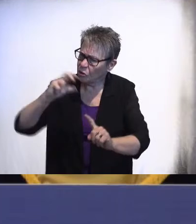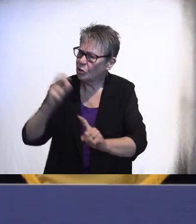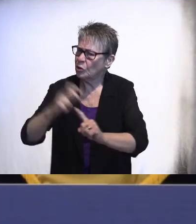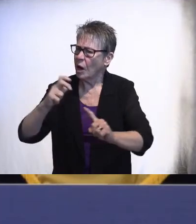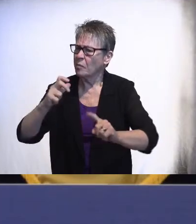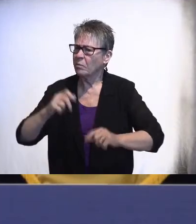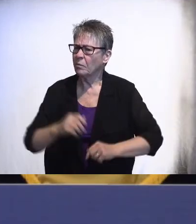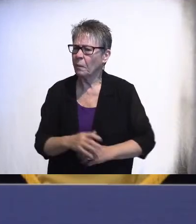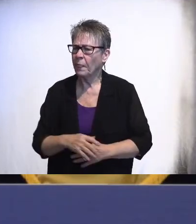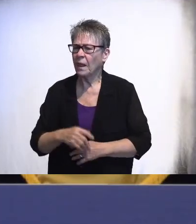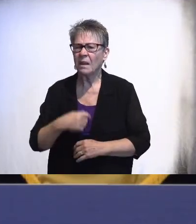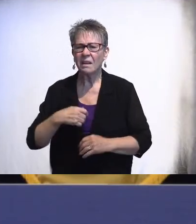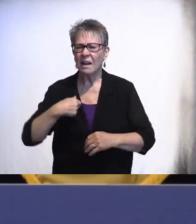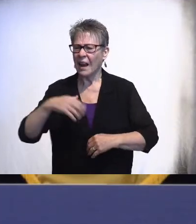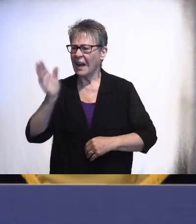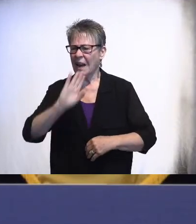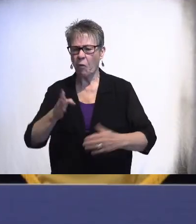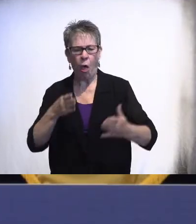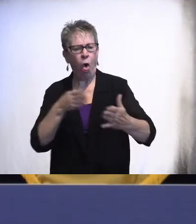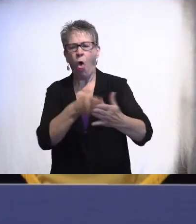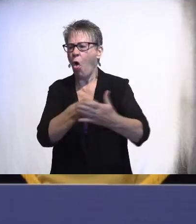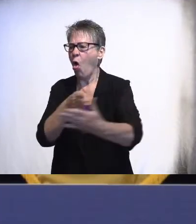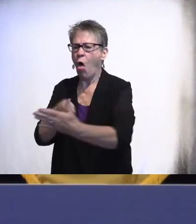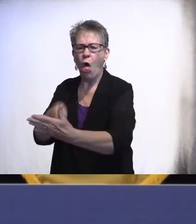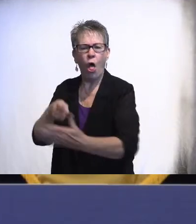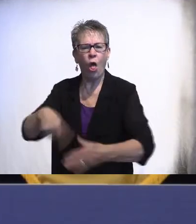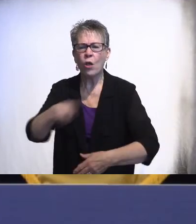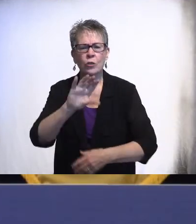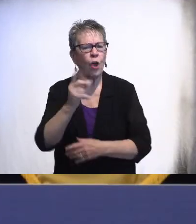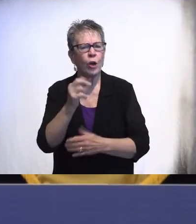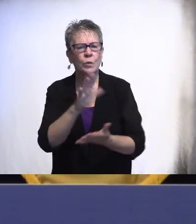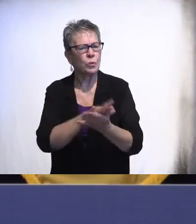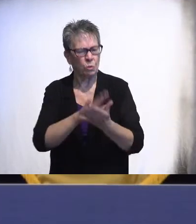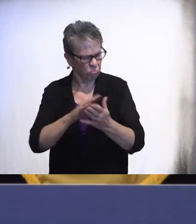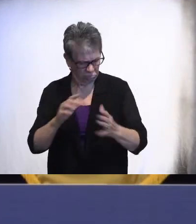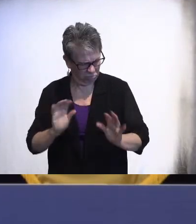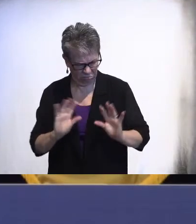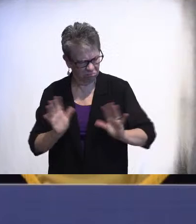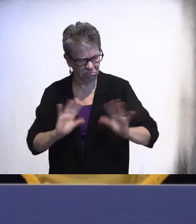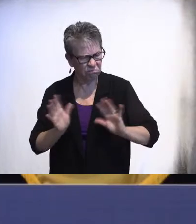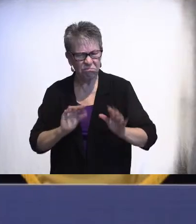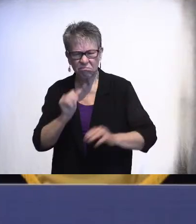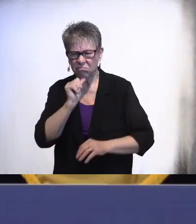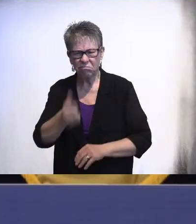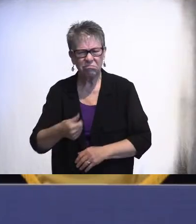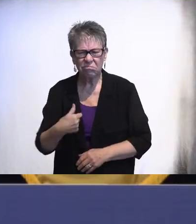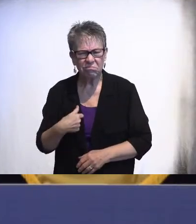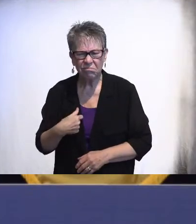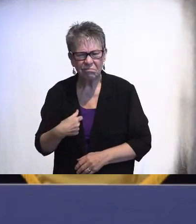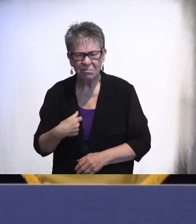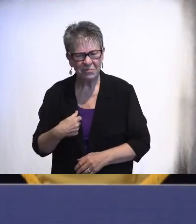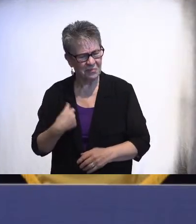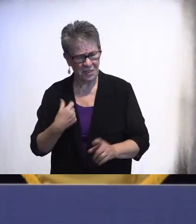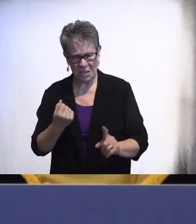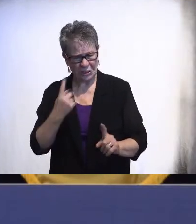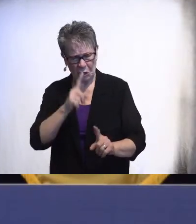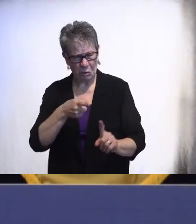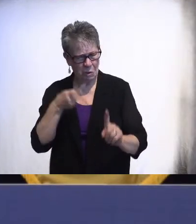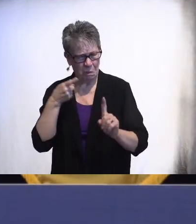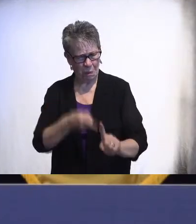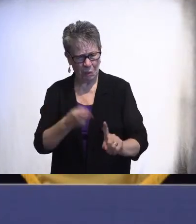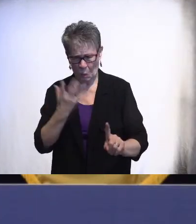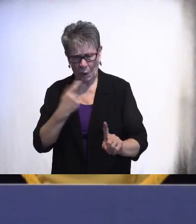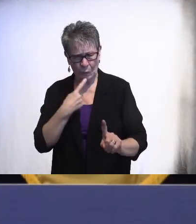that. We call these things as we see them. And so for the life of me, I don't get it. But it is, some folks have an agenda and they want